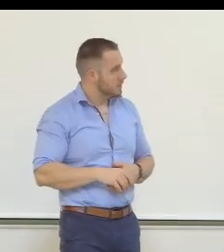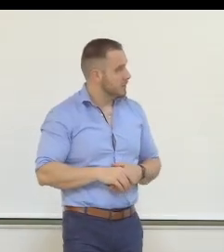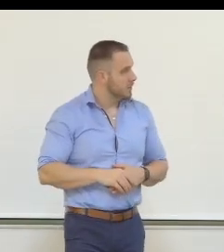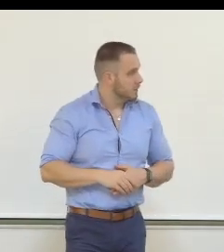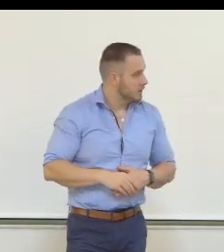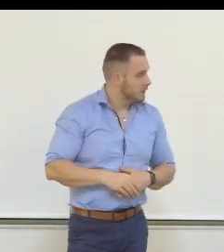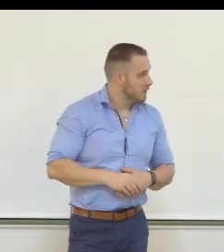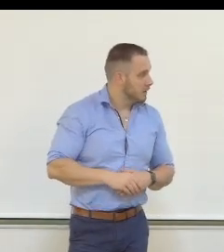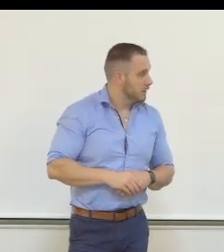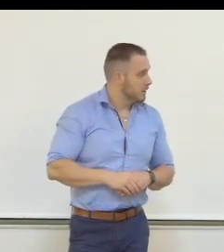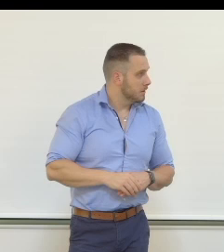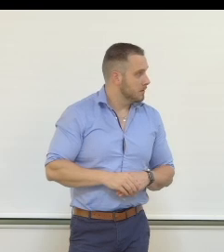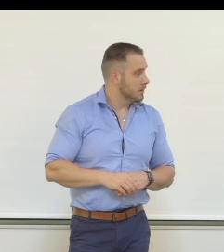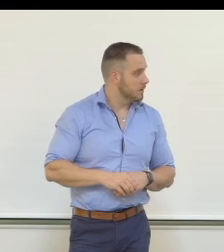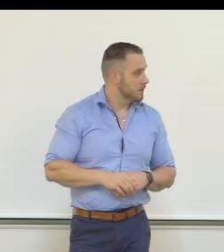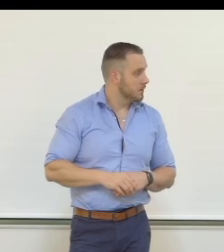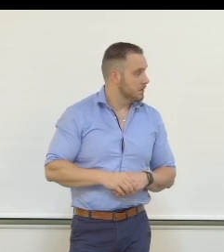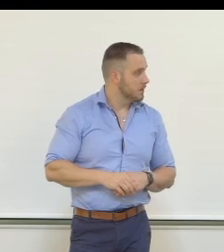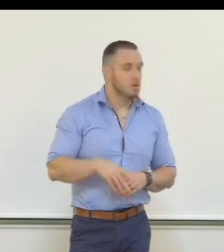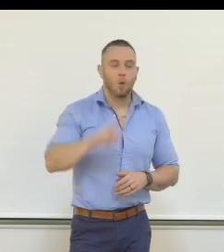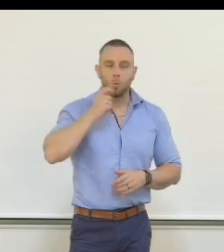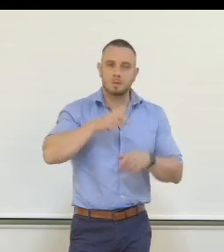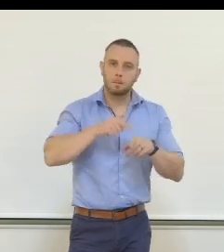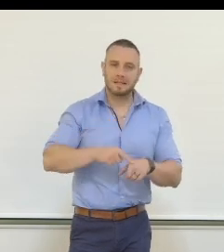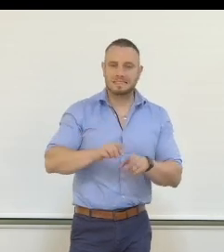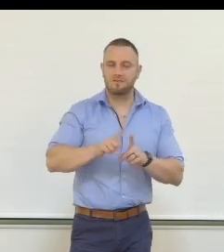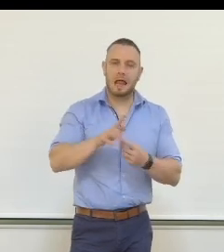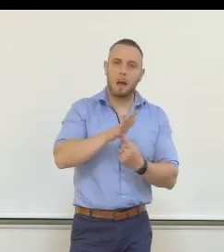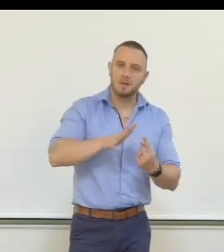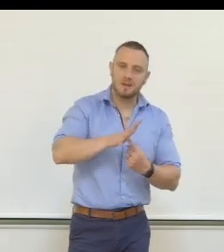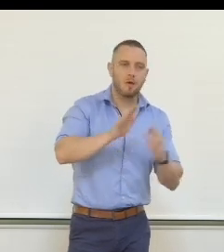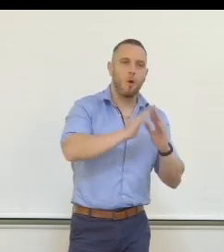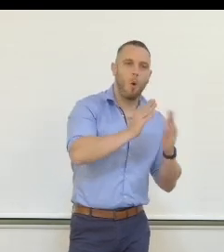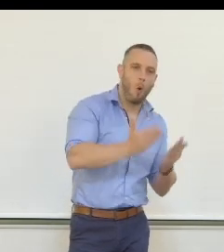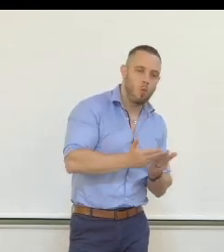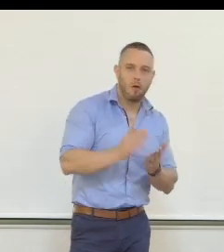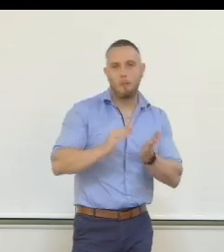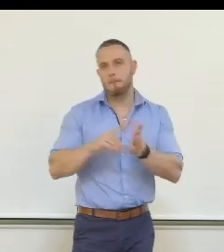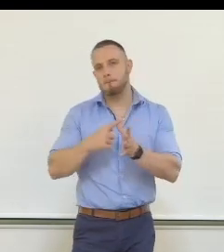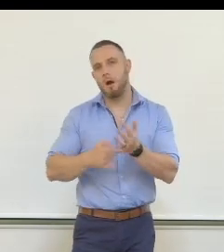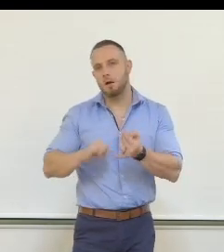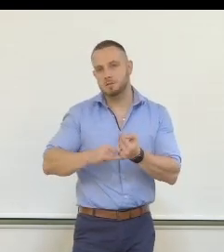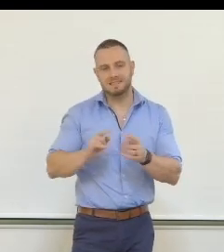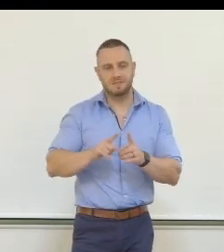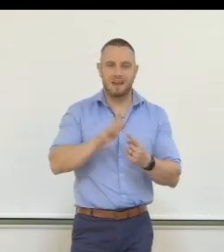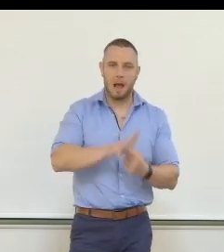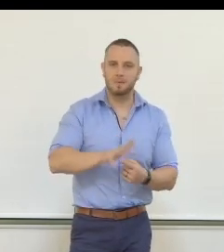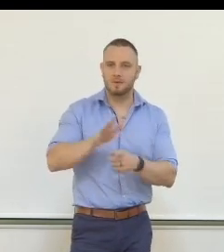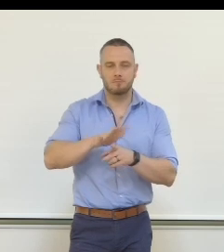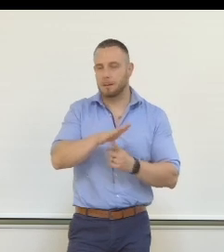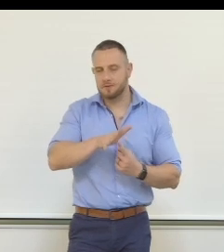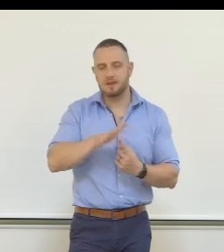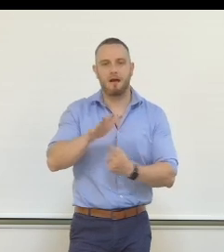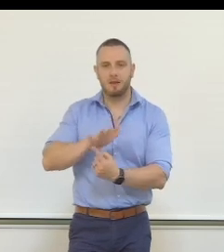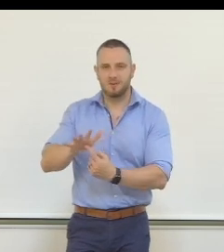depend strongly on if there's, Earth atmosphere, if there's a Mars atmosphere, depending on the pressure, depending on if there's dust or not. So we will